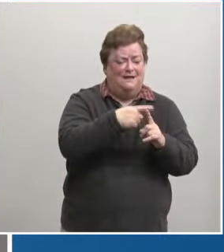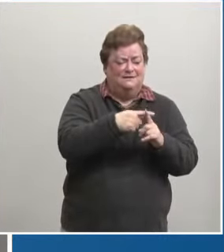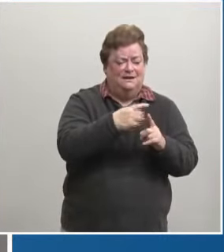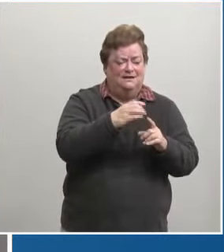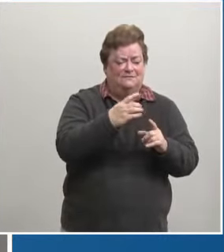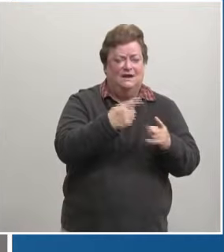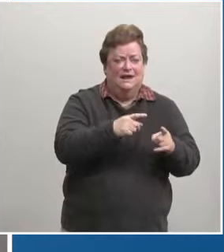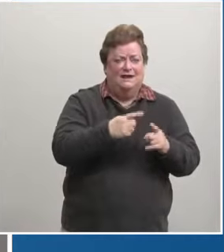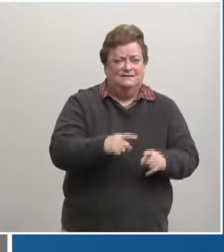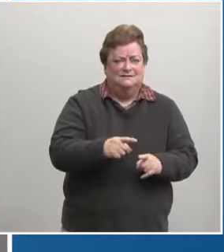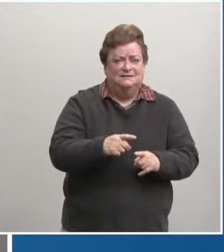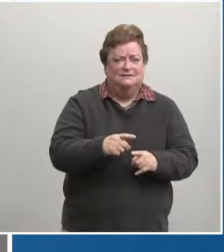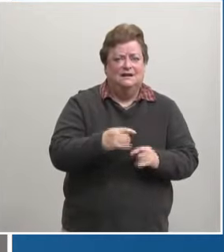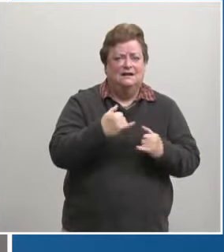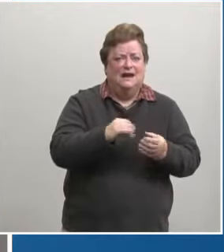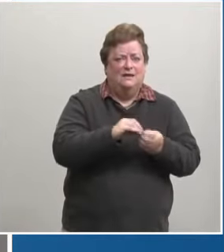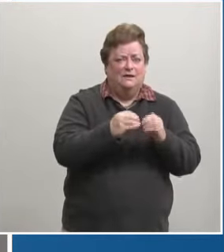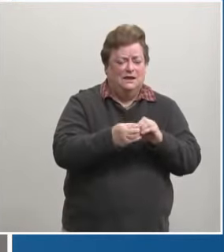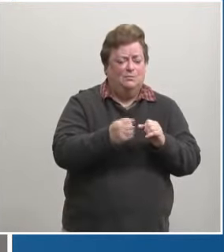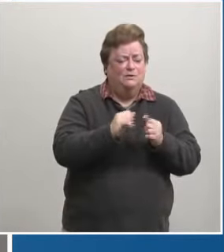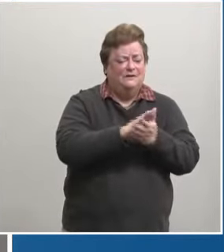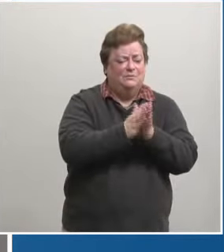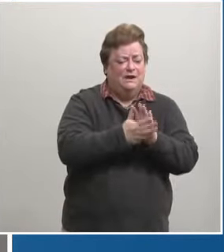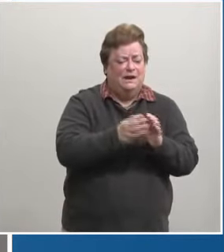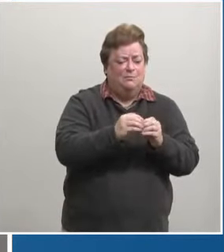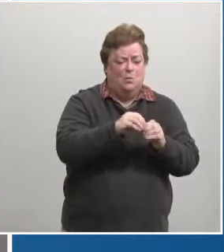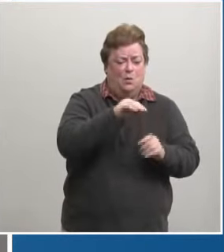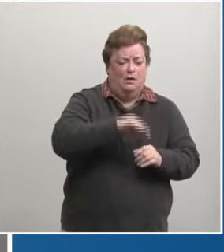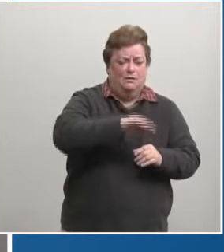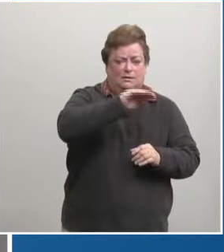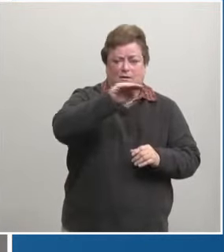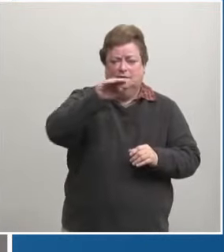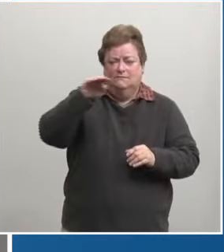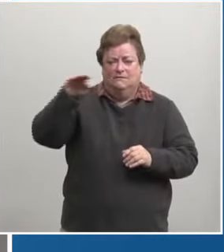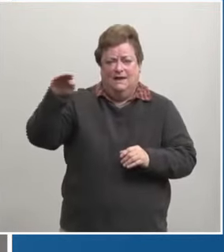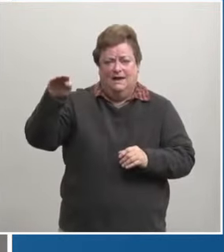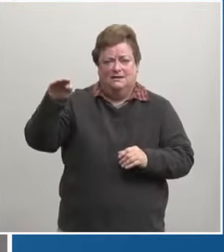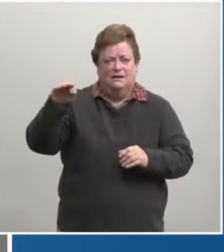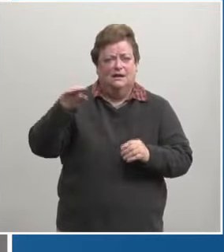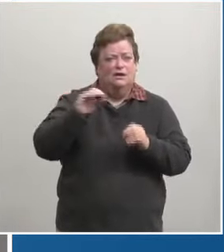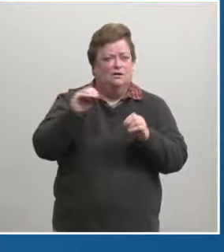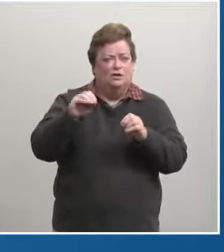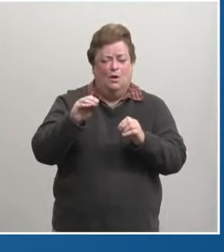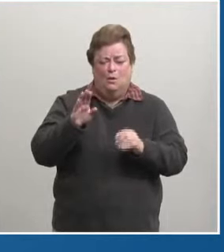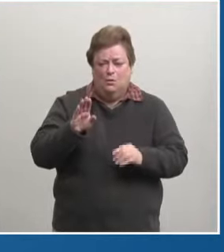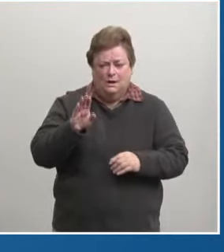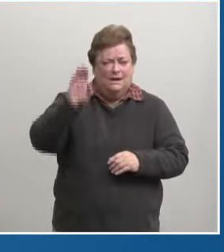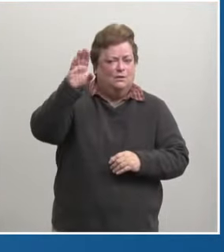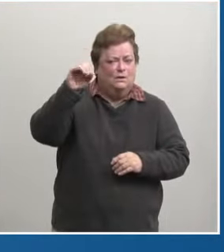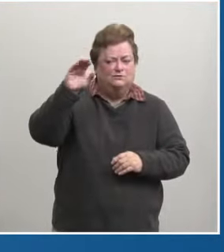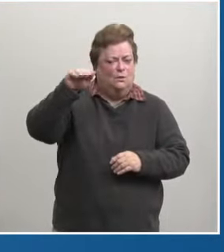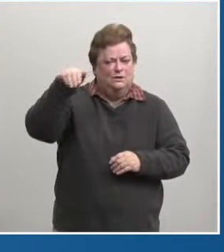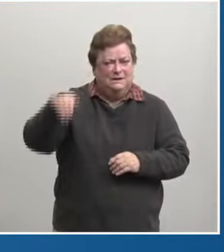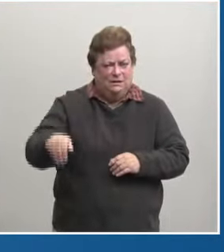number of new cases per week has flattened out and has had no dramatic increase or decrease. During these